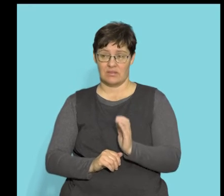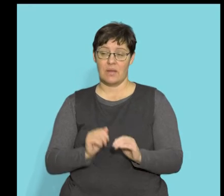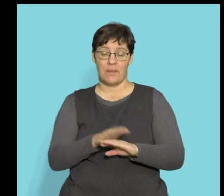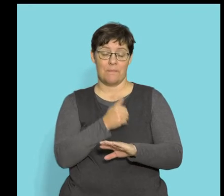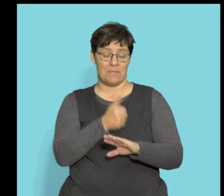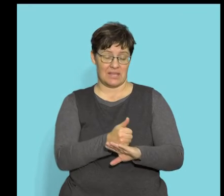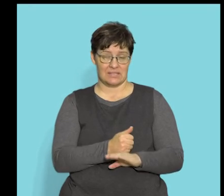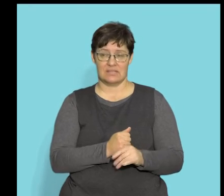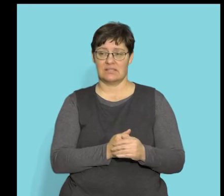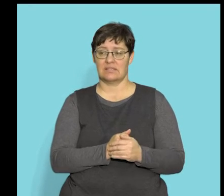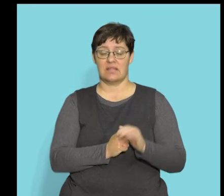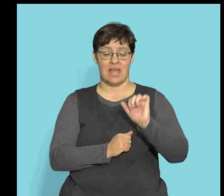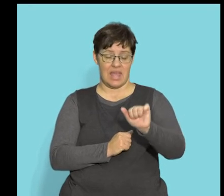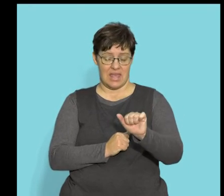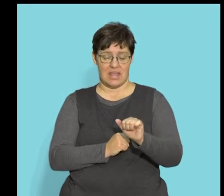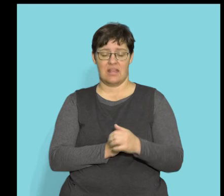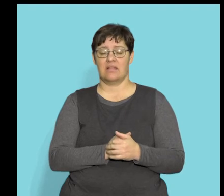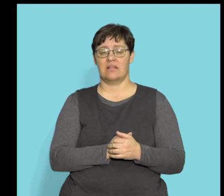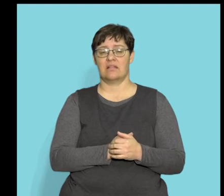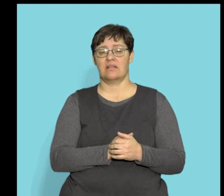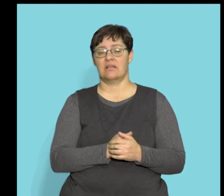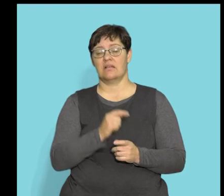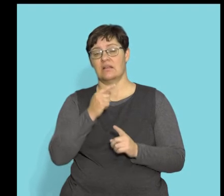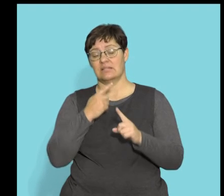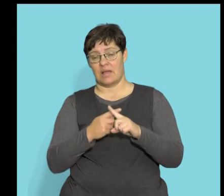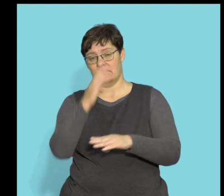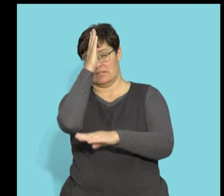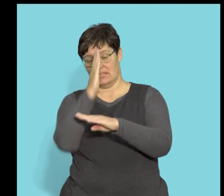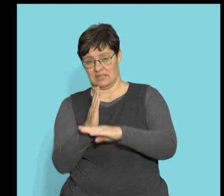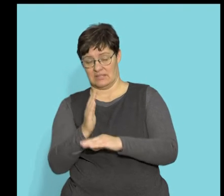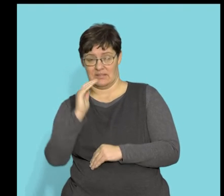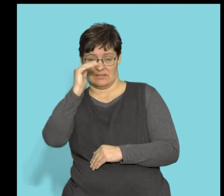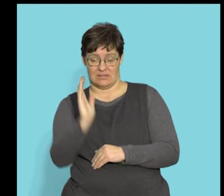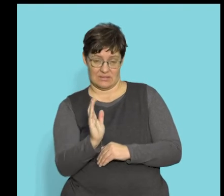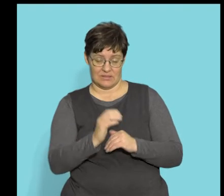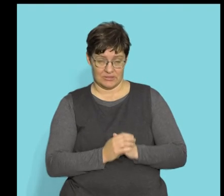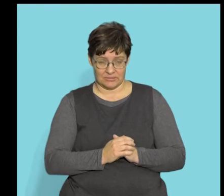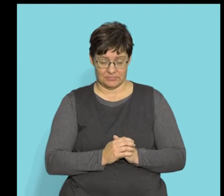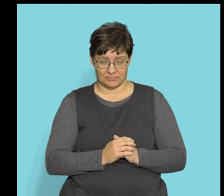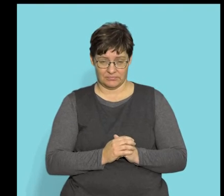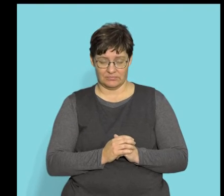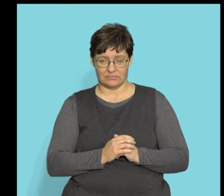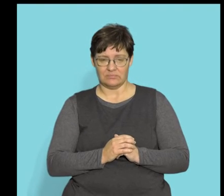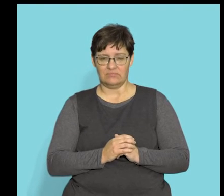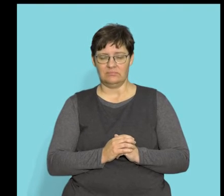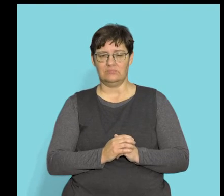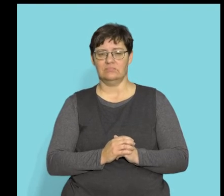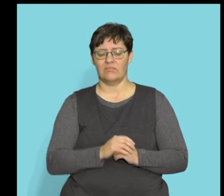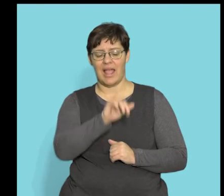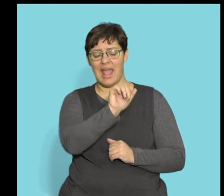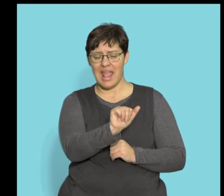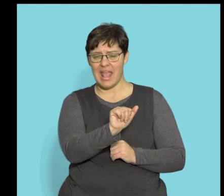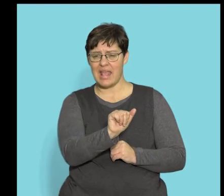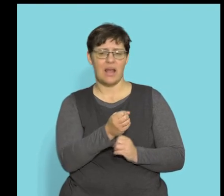my base multiplied by my perpendicular height. The area of my